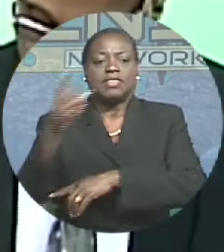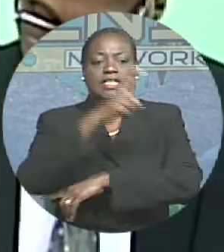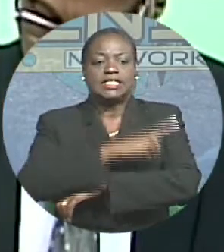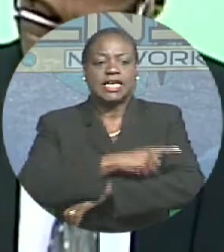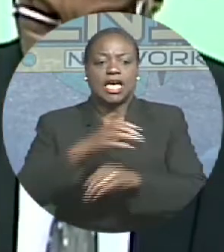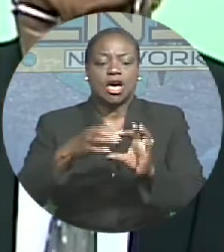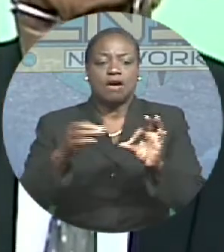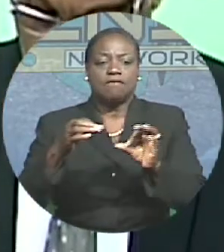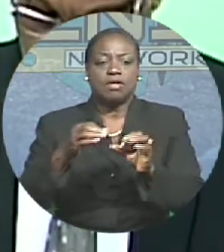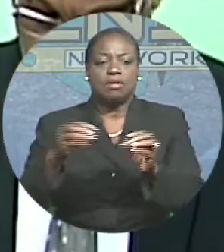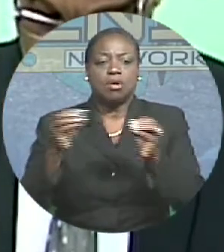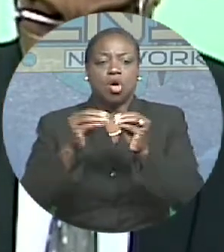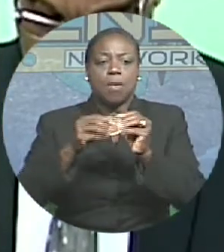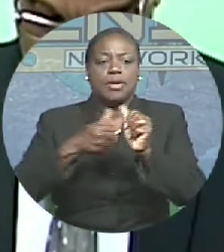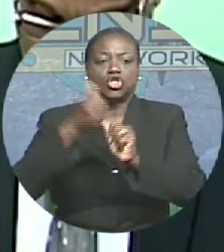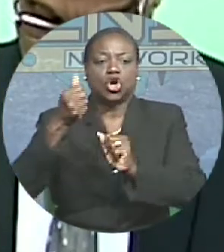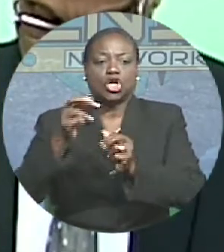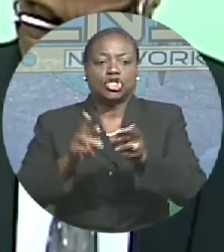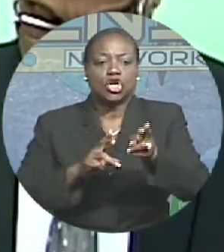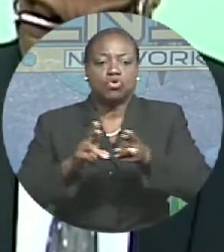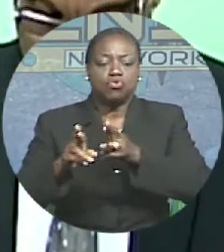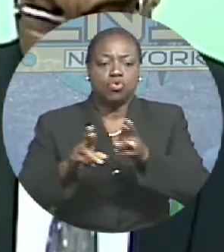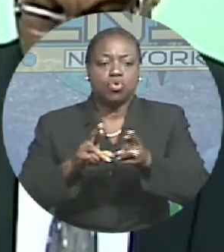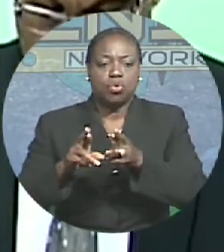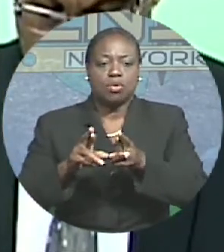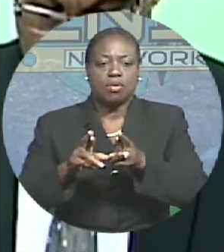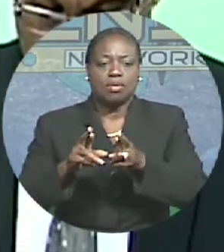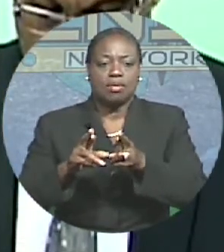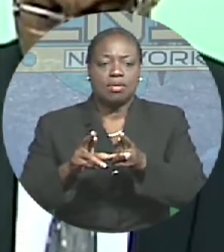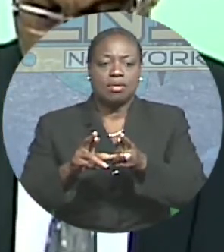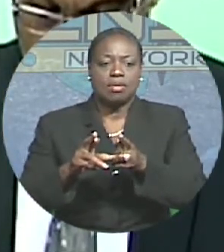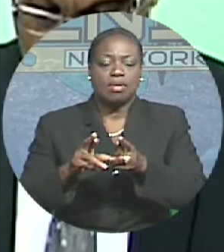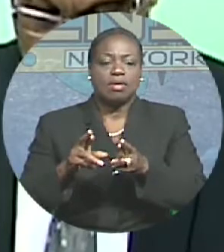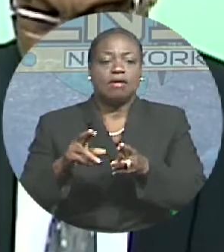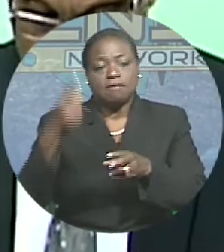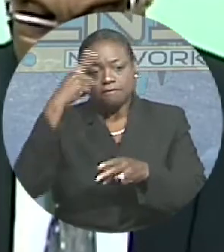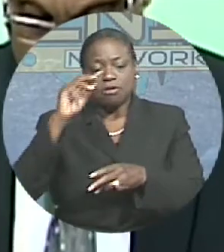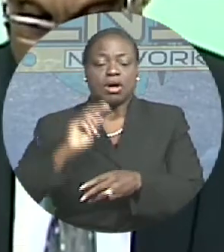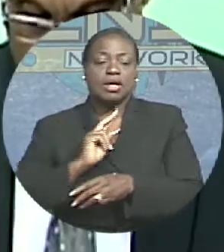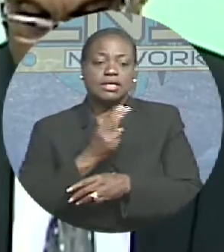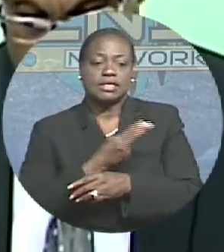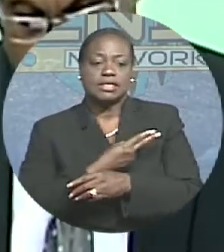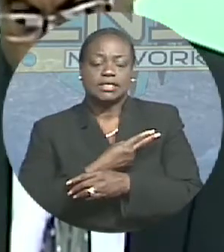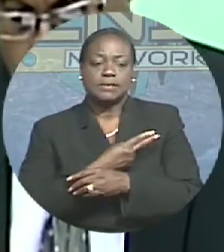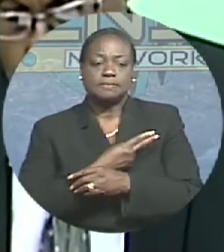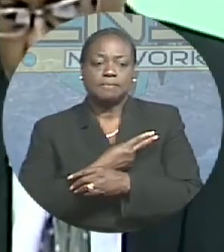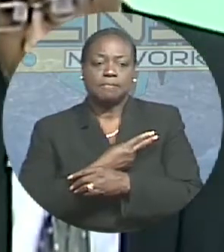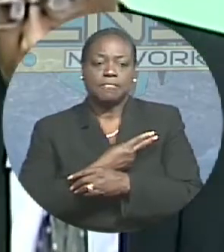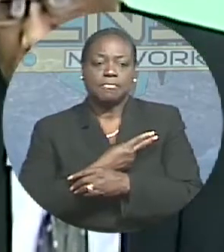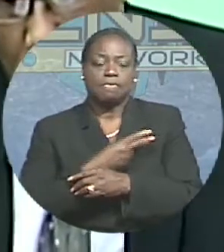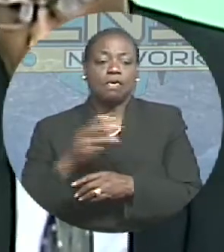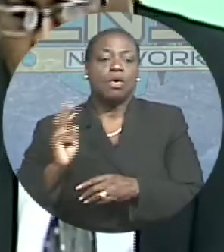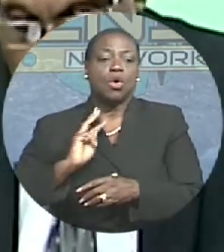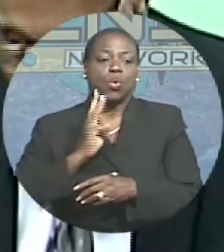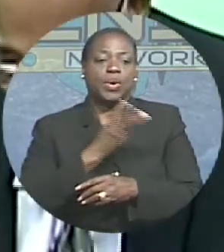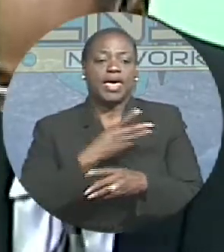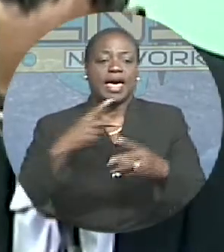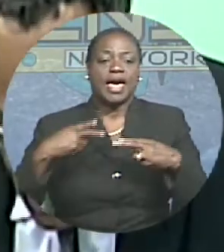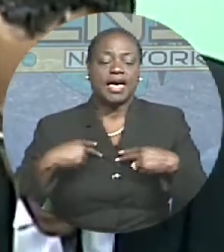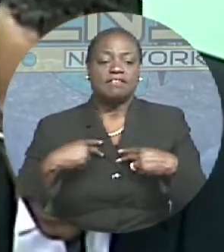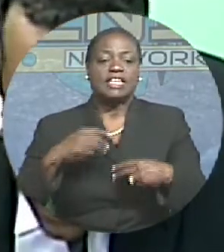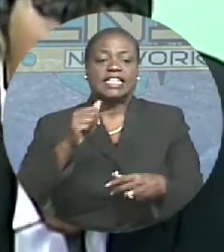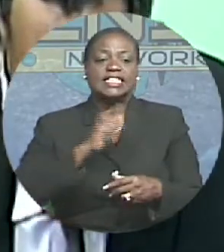what they set out to do. They achieved majority rule for us. We obtained self-determination from